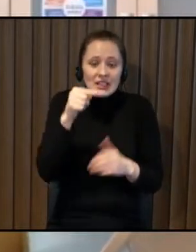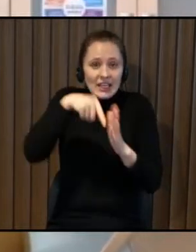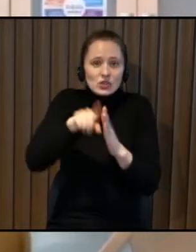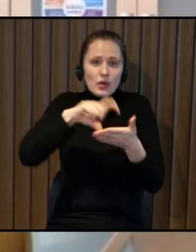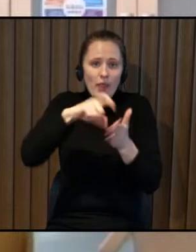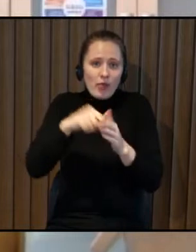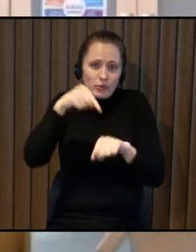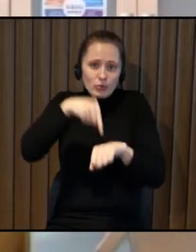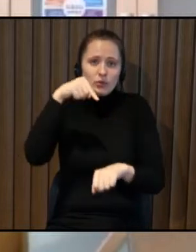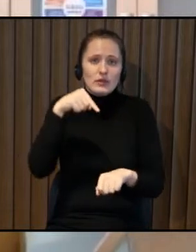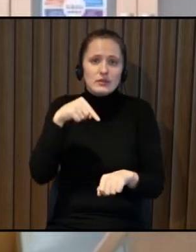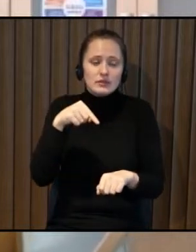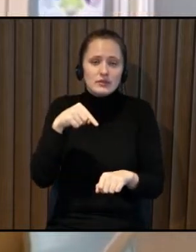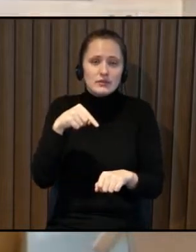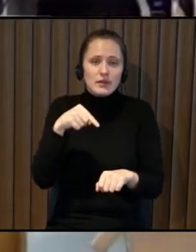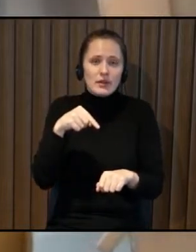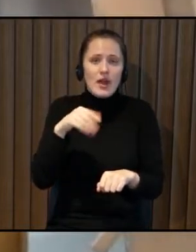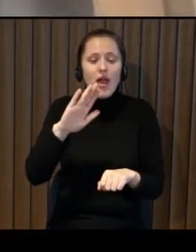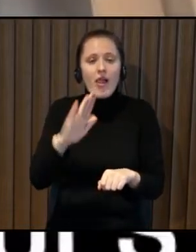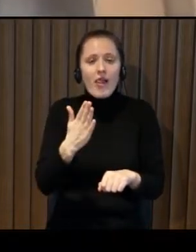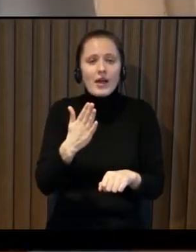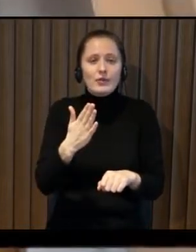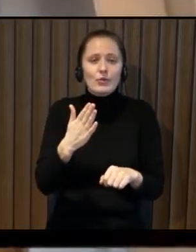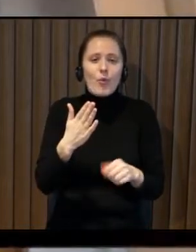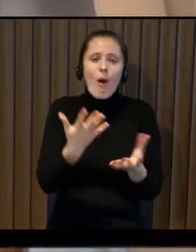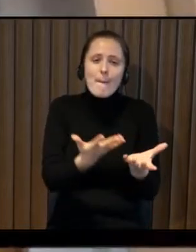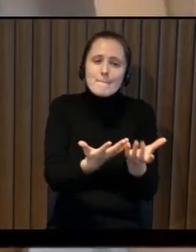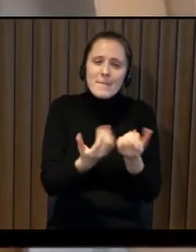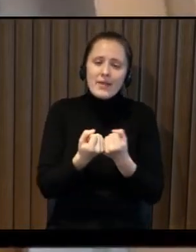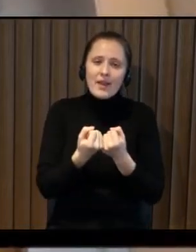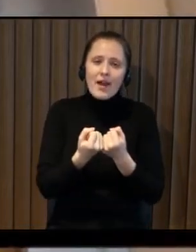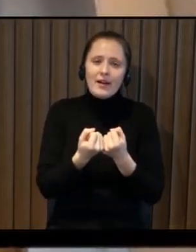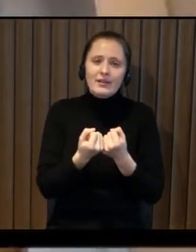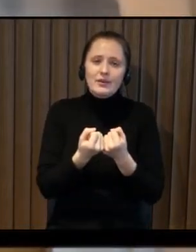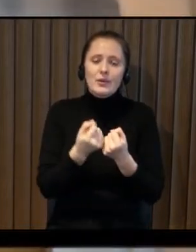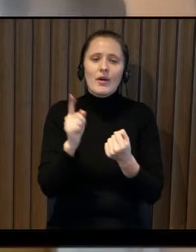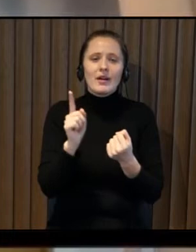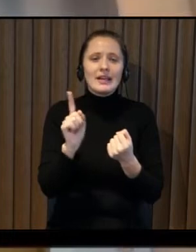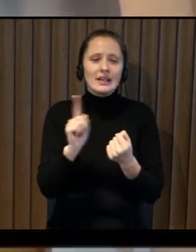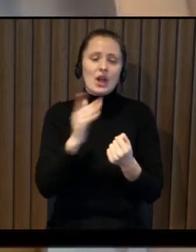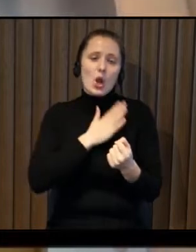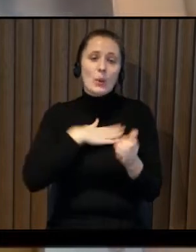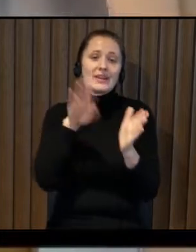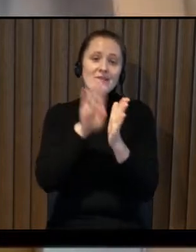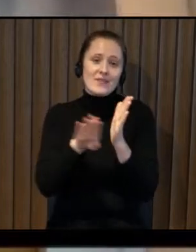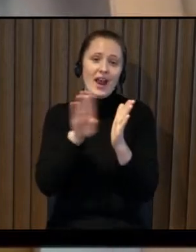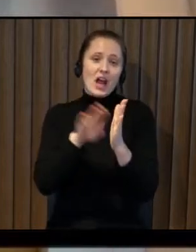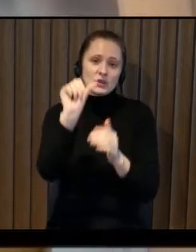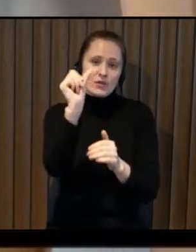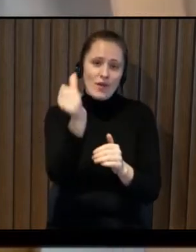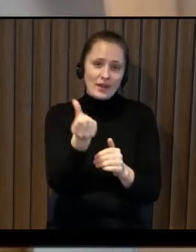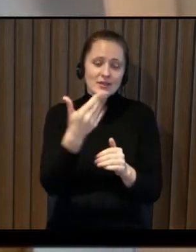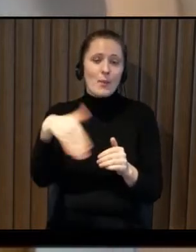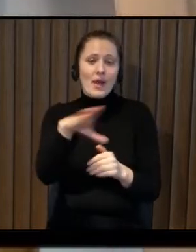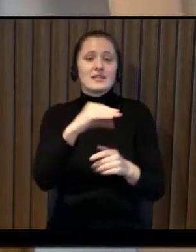adding stress, or how this person is going to feel in this or that room. And in order to achieve it,